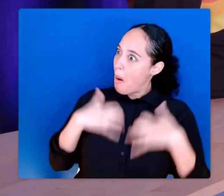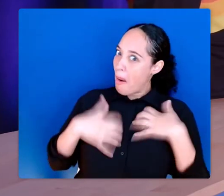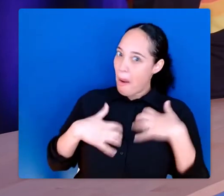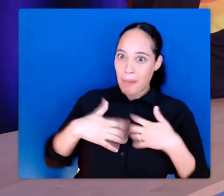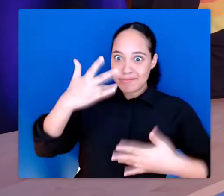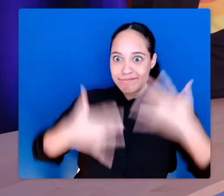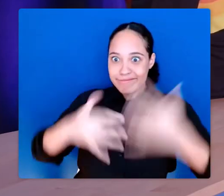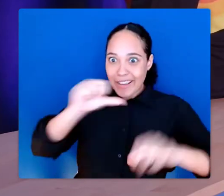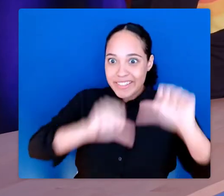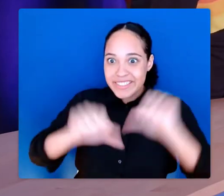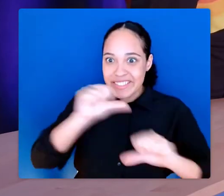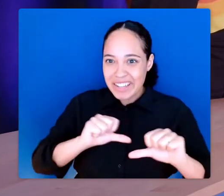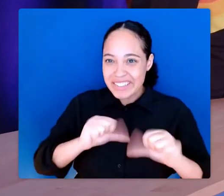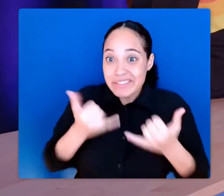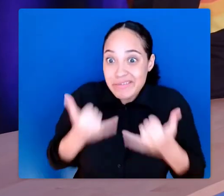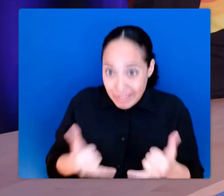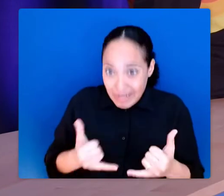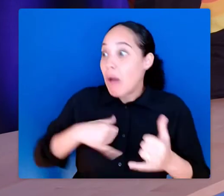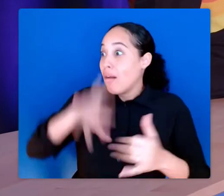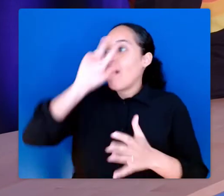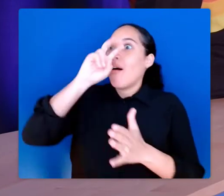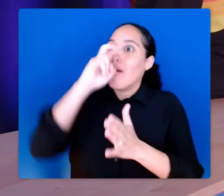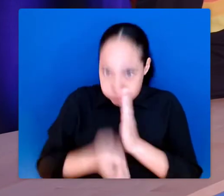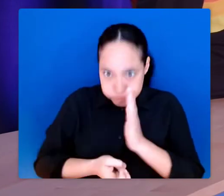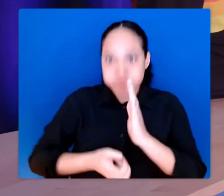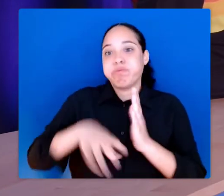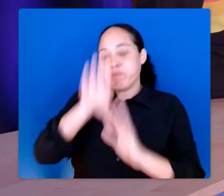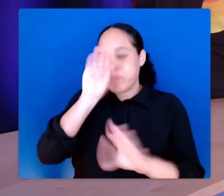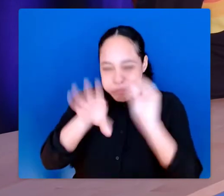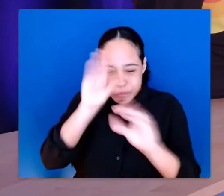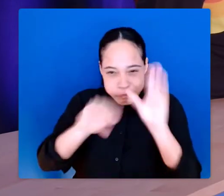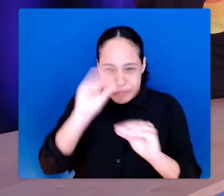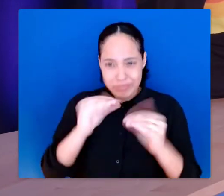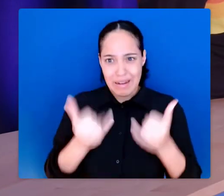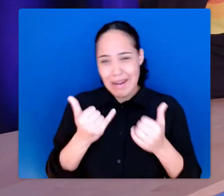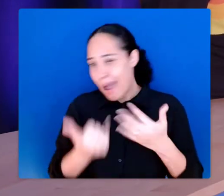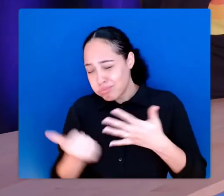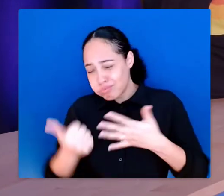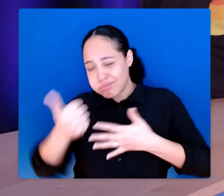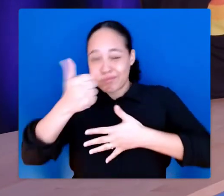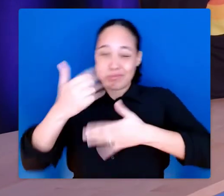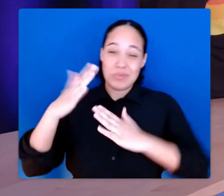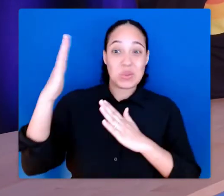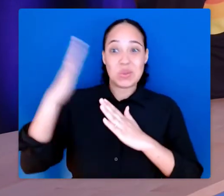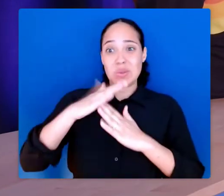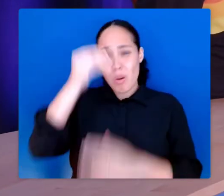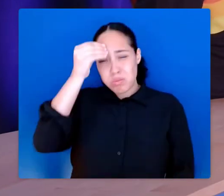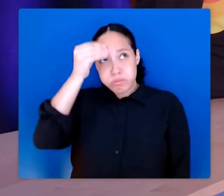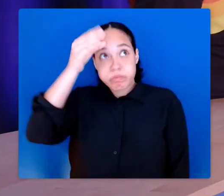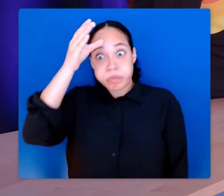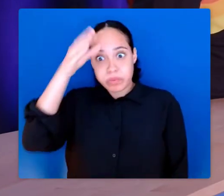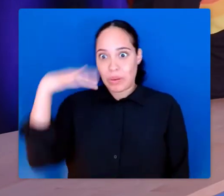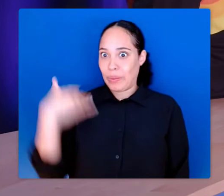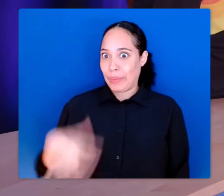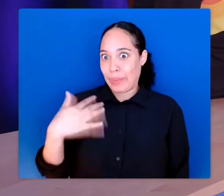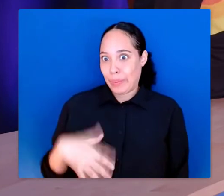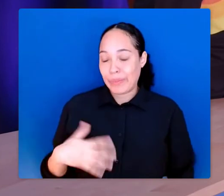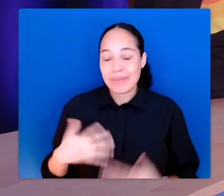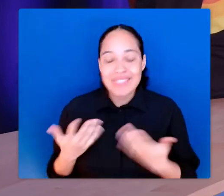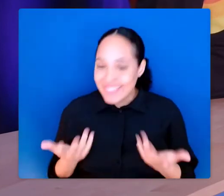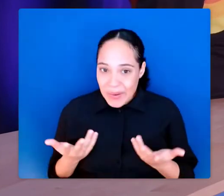are not intimidated that I'm talking to a very senior person, and then those kind of things. So yeah, a bit of